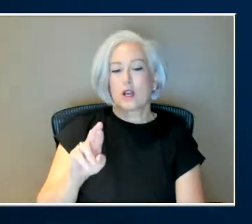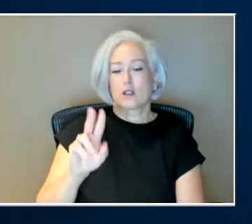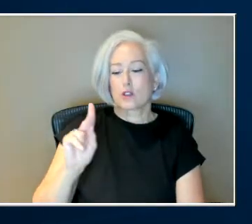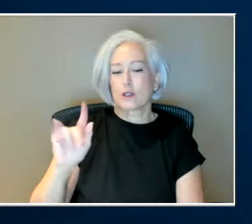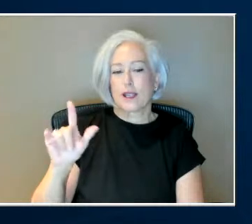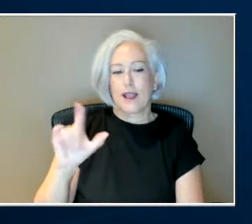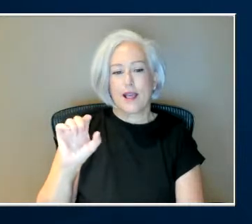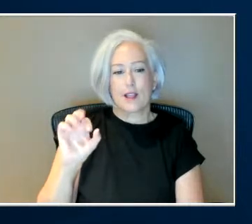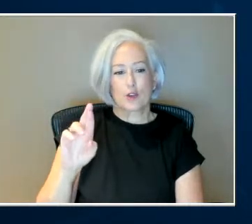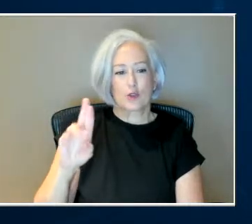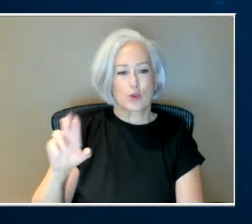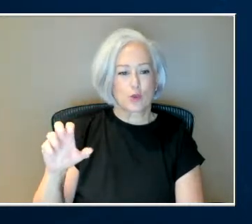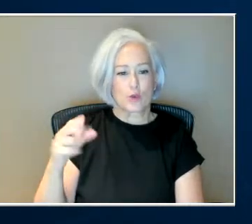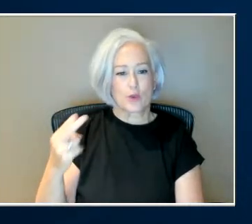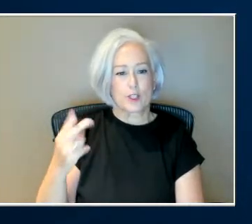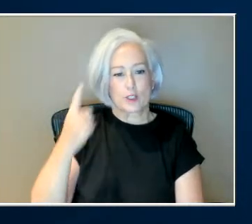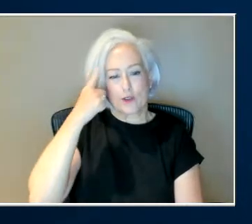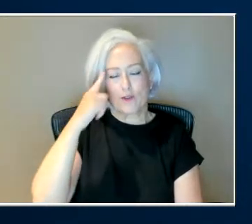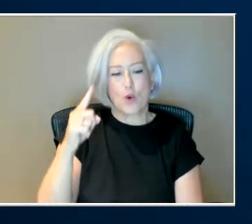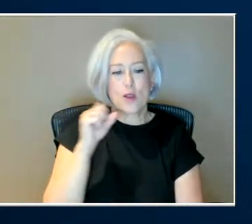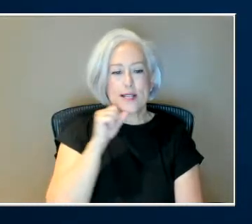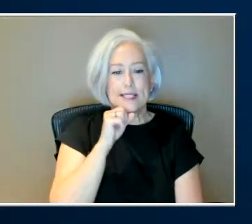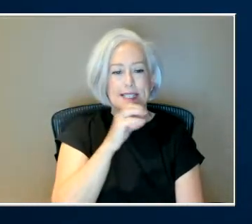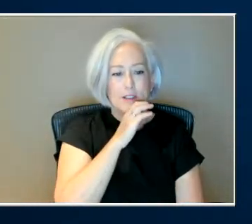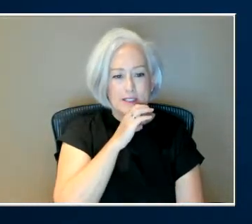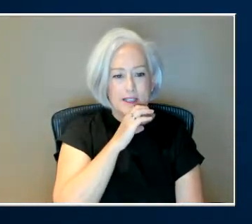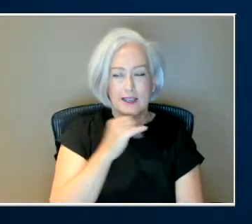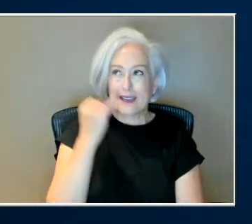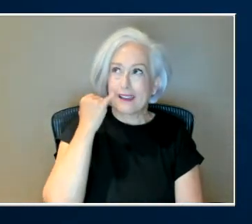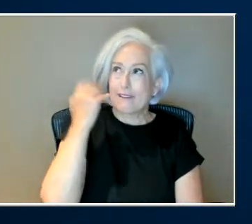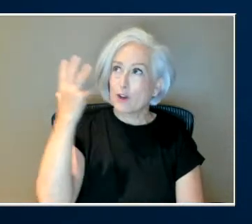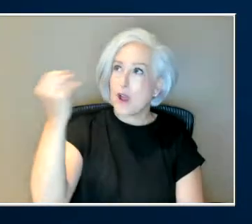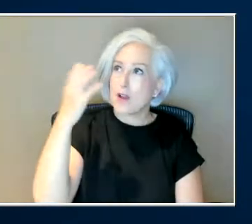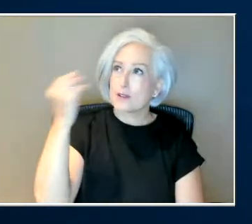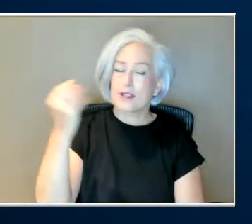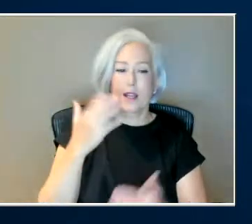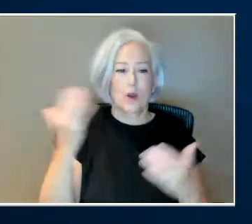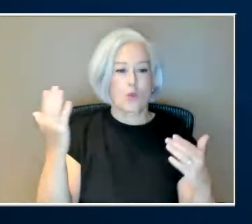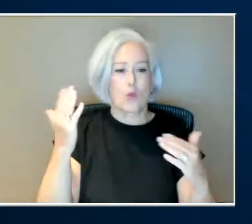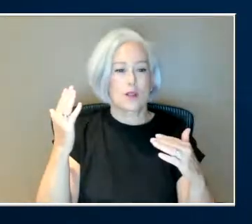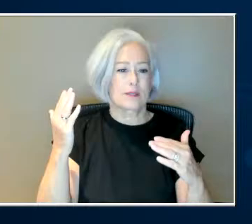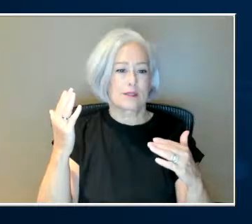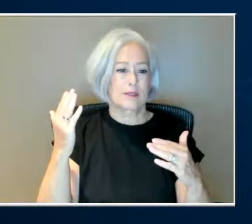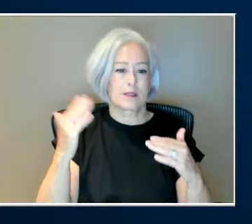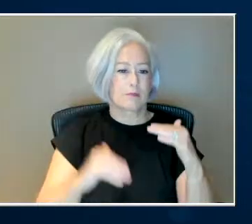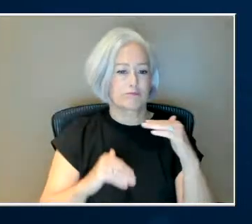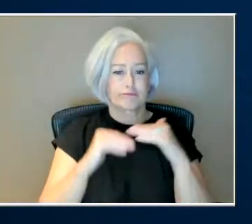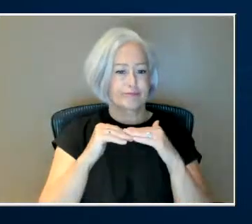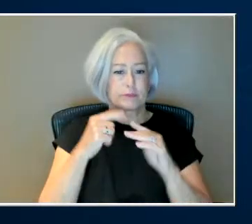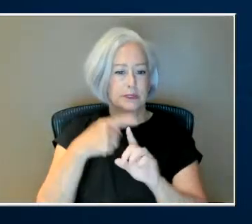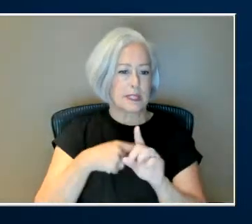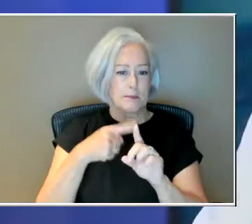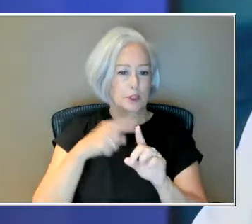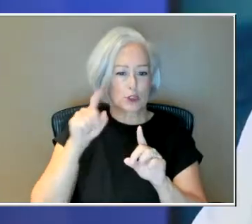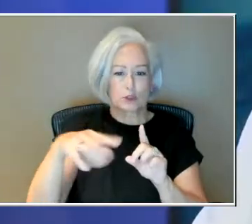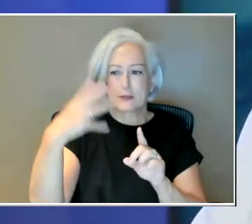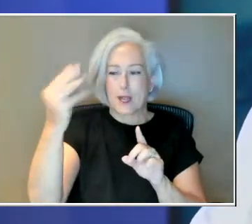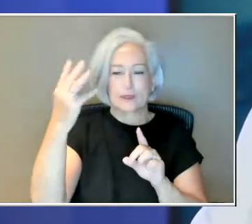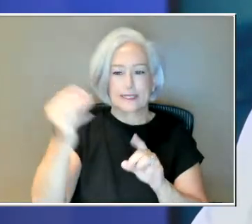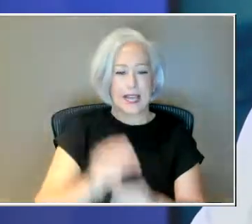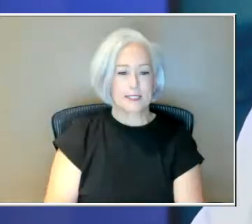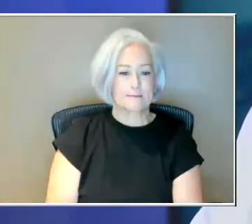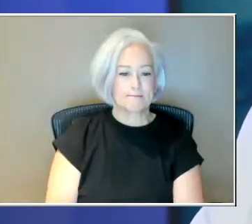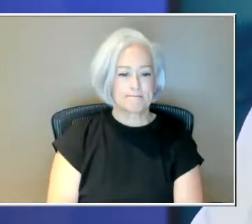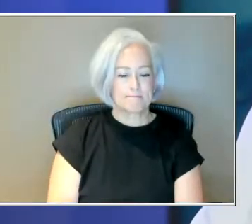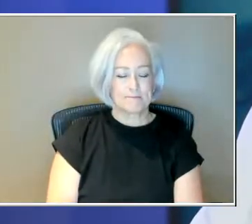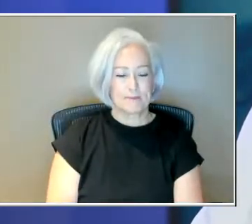really should be, if we're out with our senior, what temperature should we be looking at? As a cutoff? Sure. I mean, there's not a really